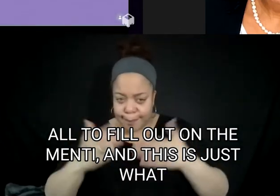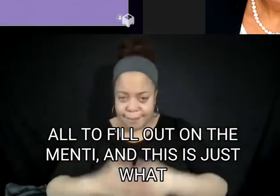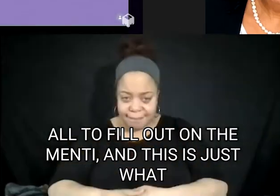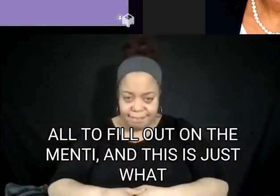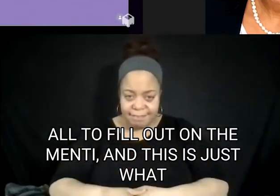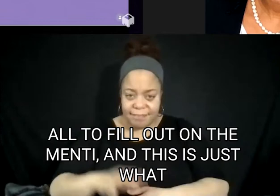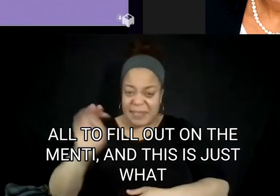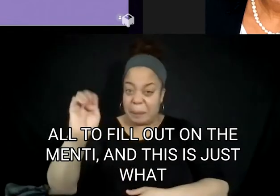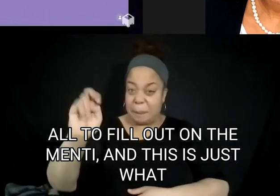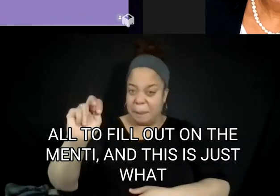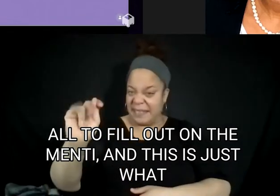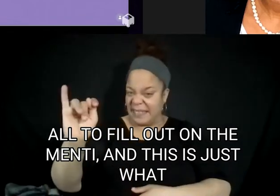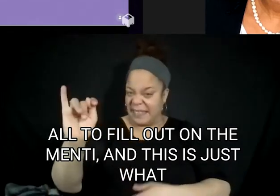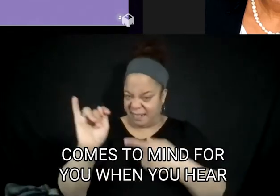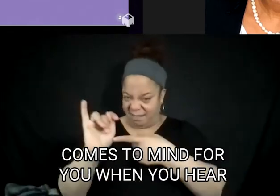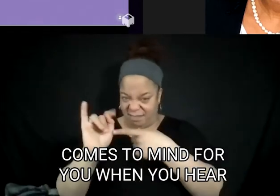technology?